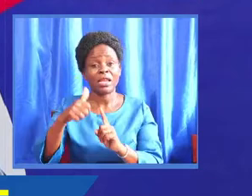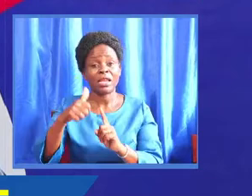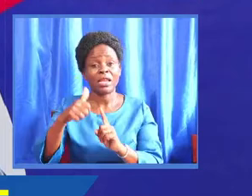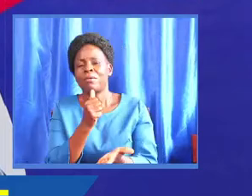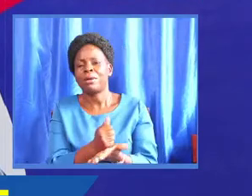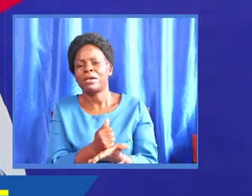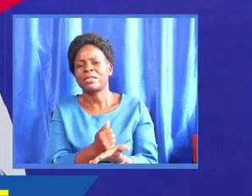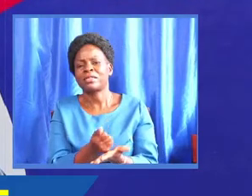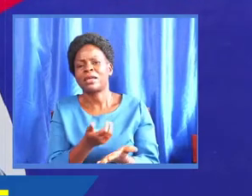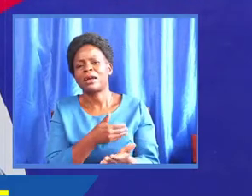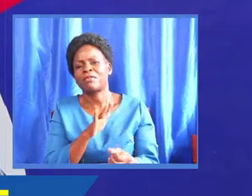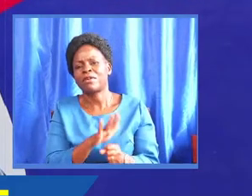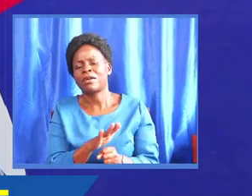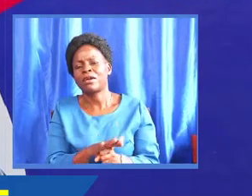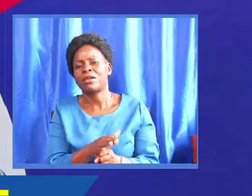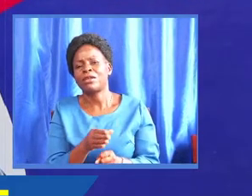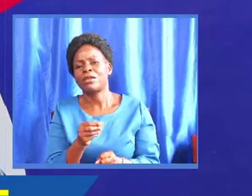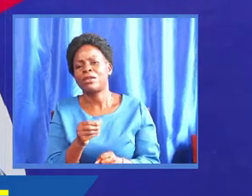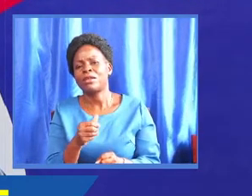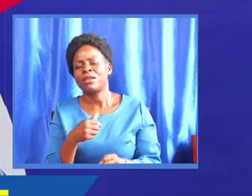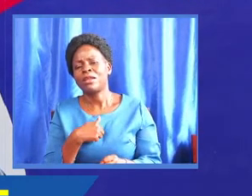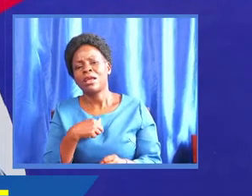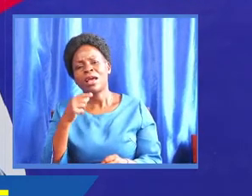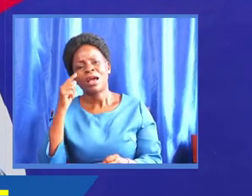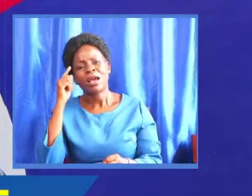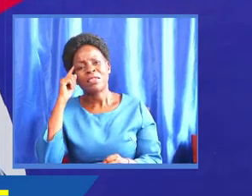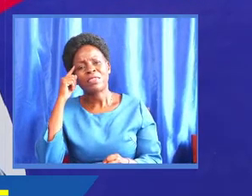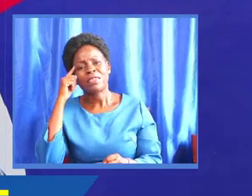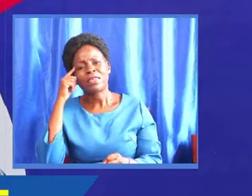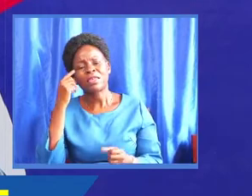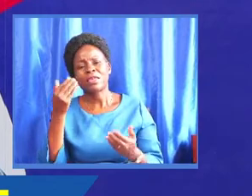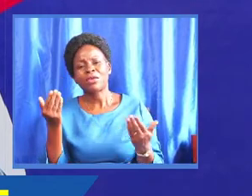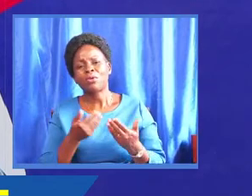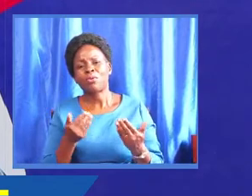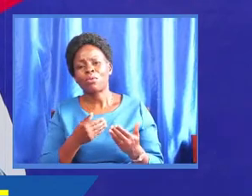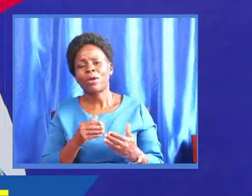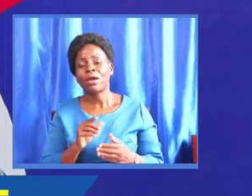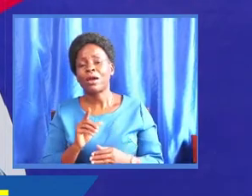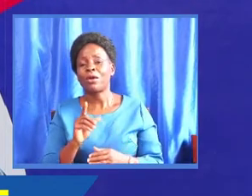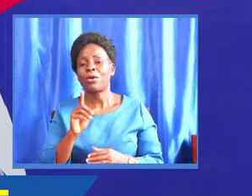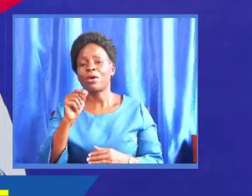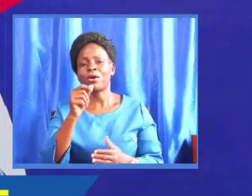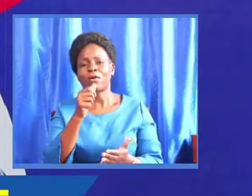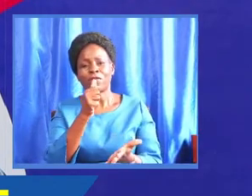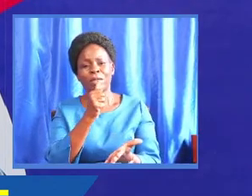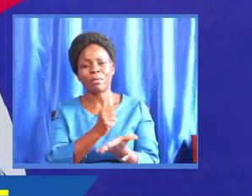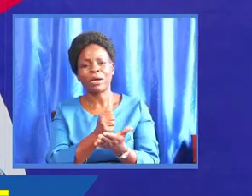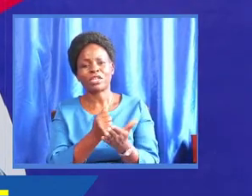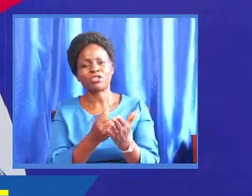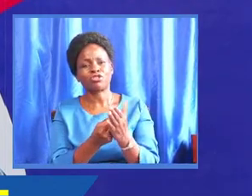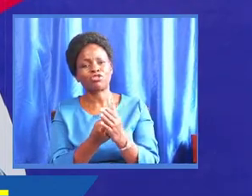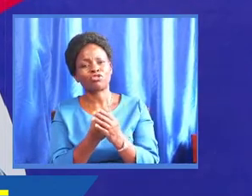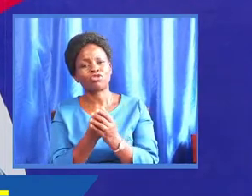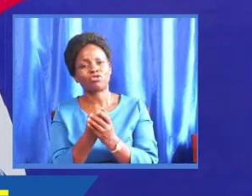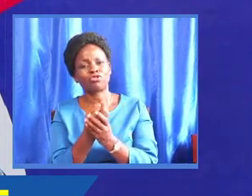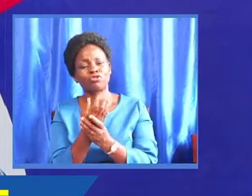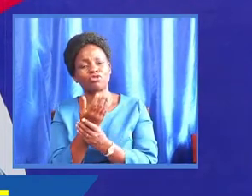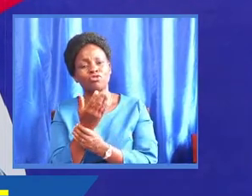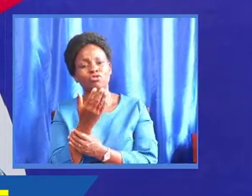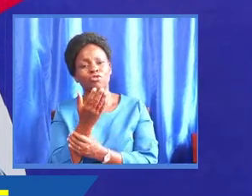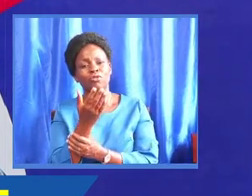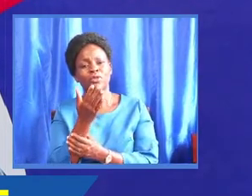money. And I think where we are heading is that, that for the banks to grow in the lending